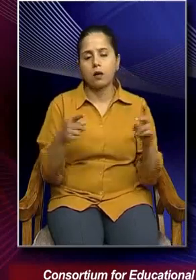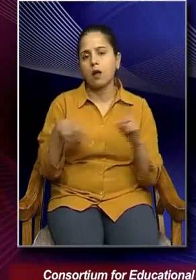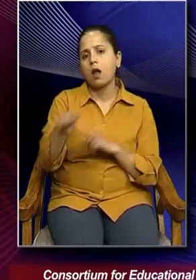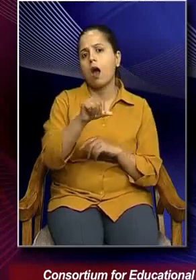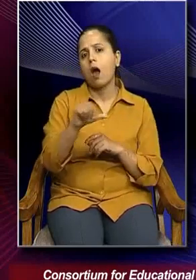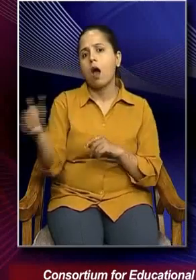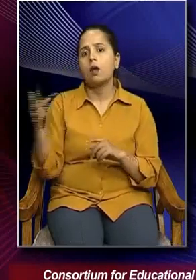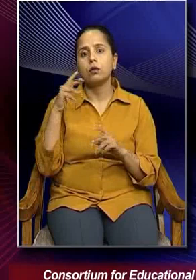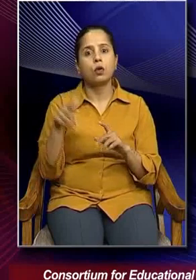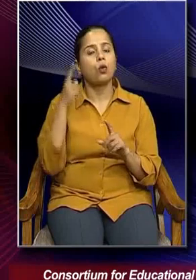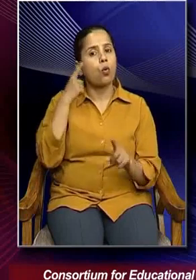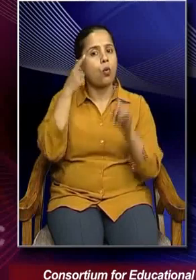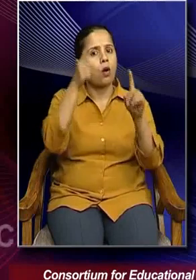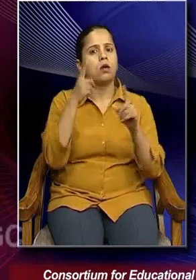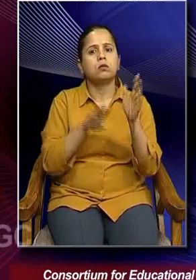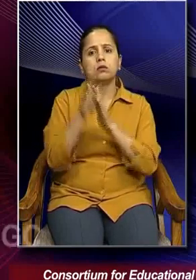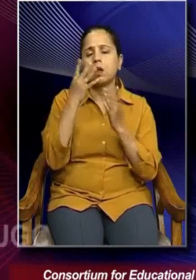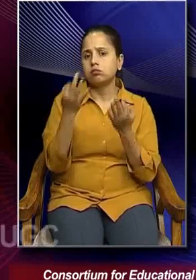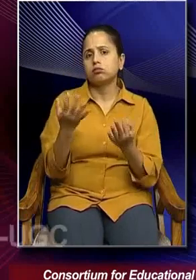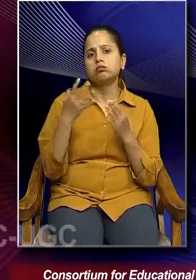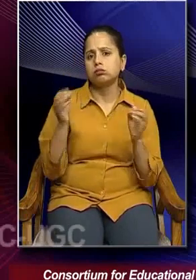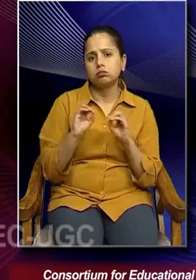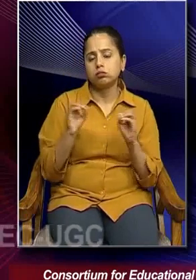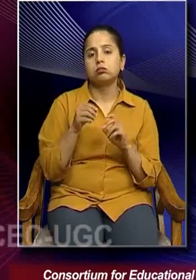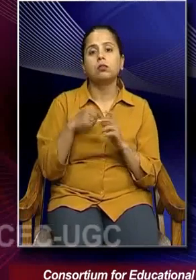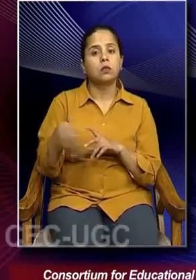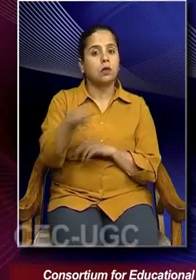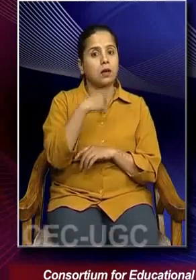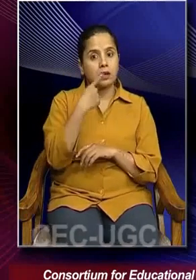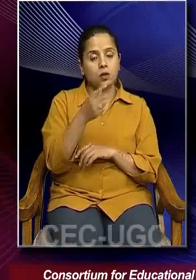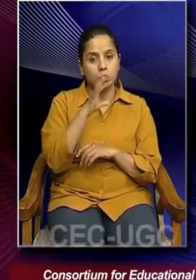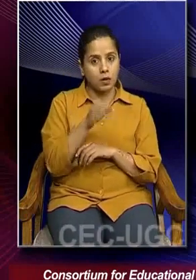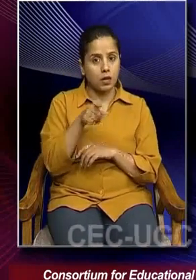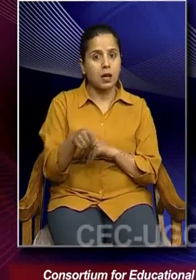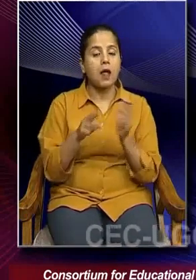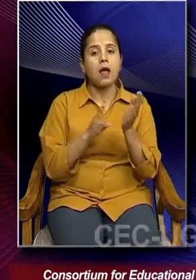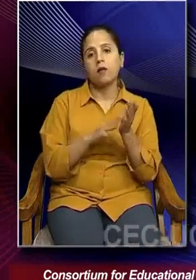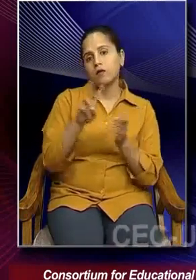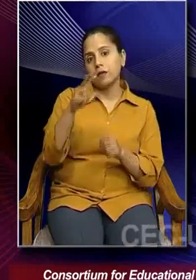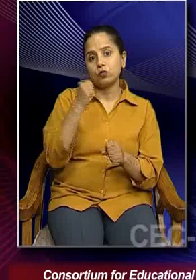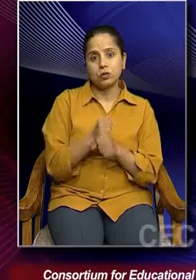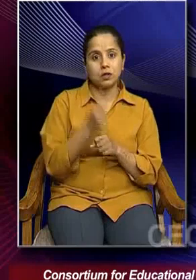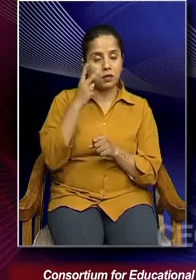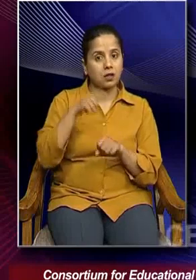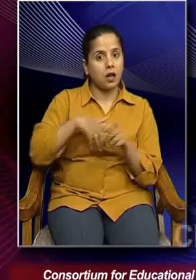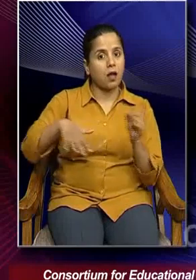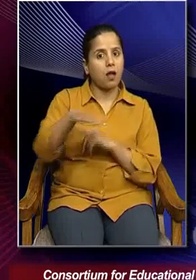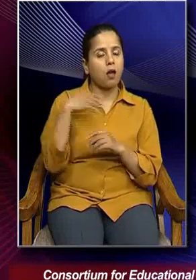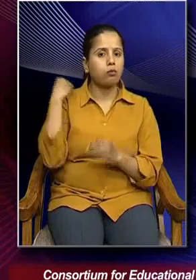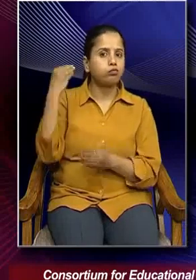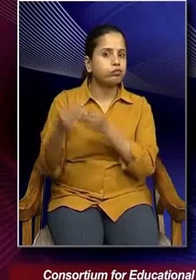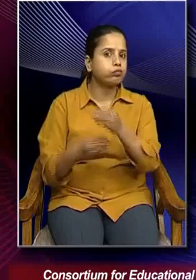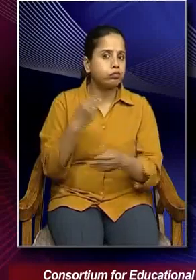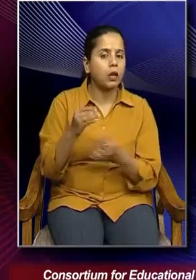major goals, the progress was not very satisfactory. And when these MDG era was passing on into